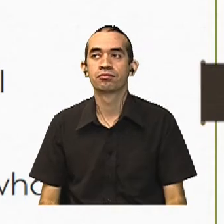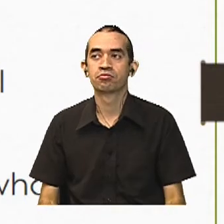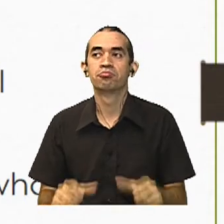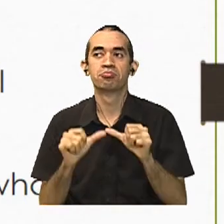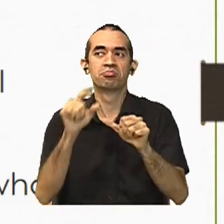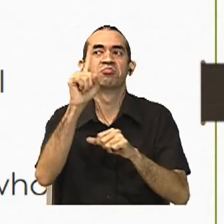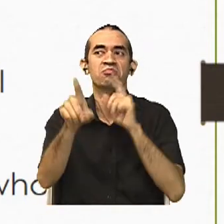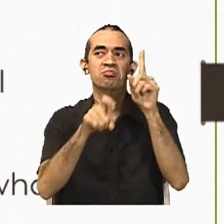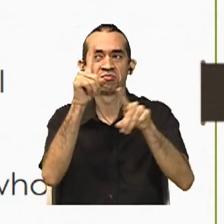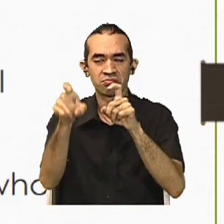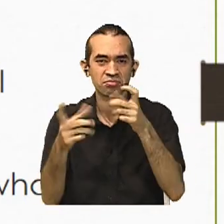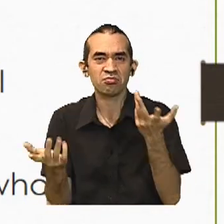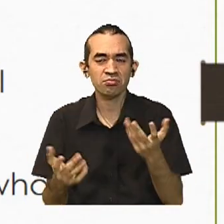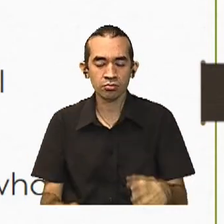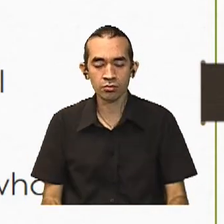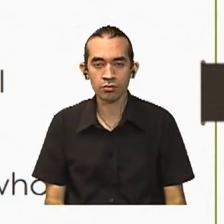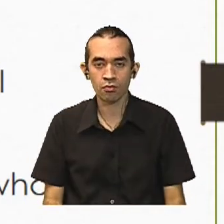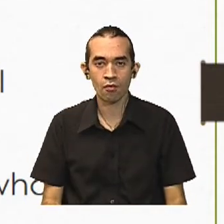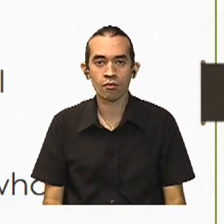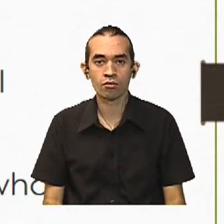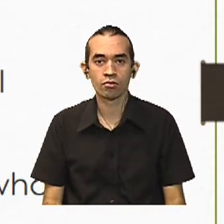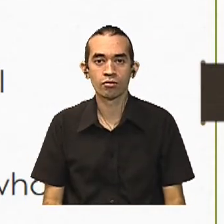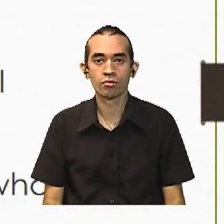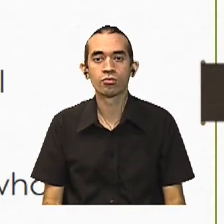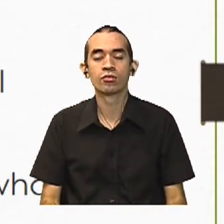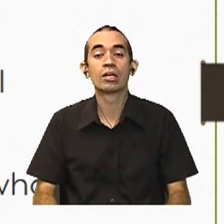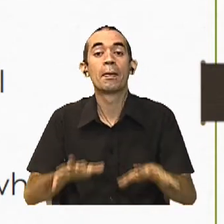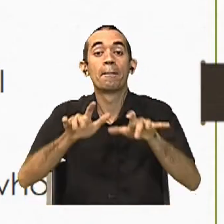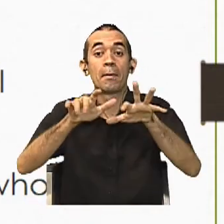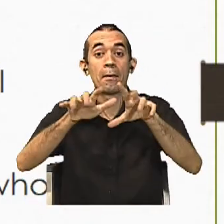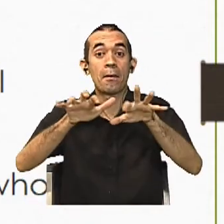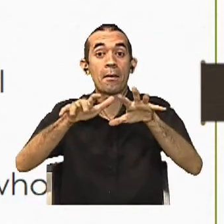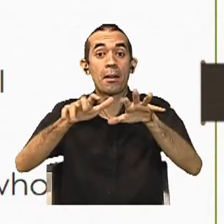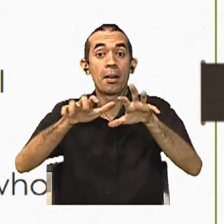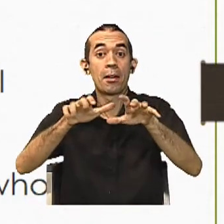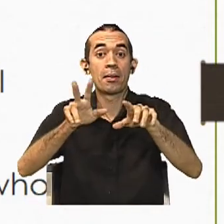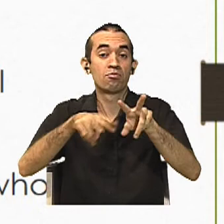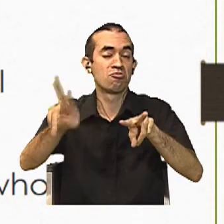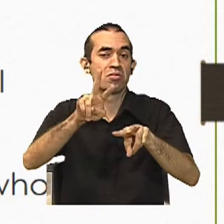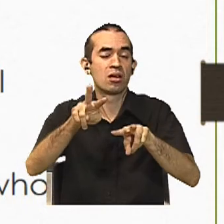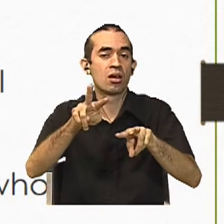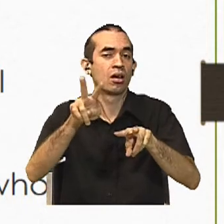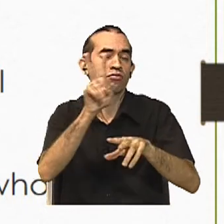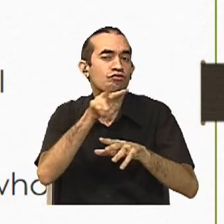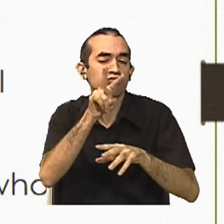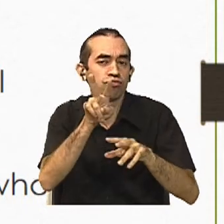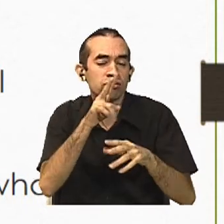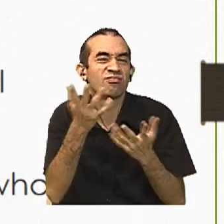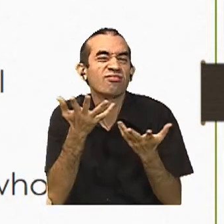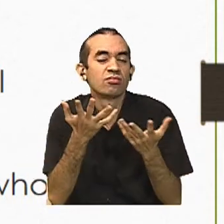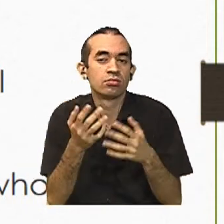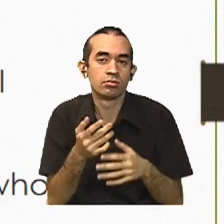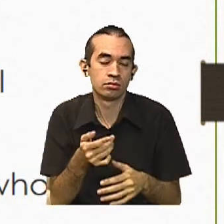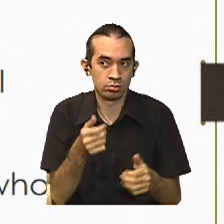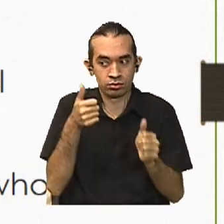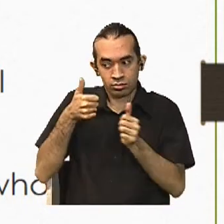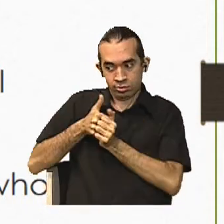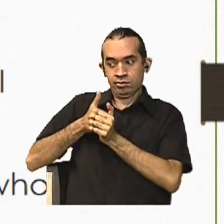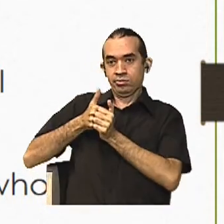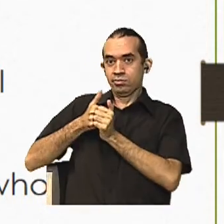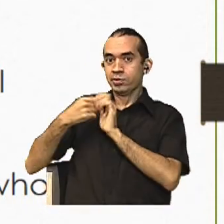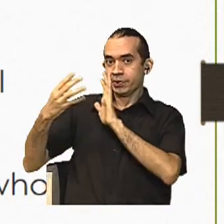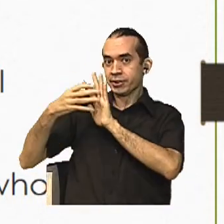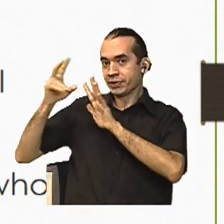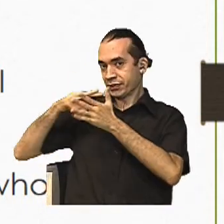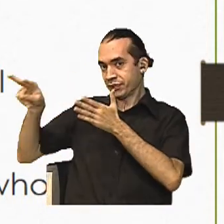questions, okay? What's an advantage of lip reading computers? Tell me, according to the last paragraph, what